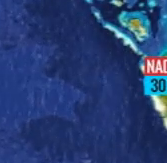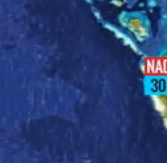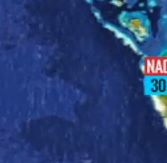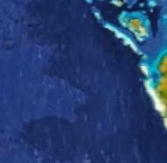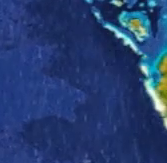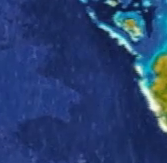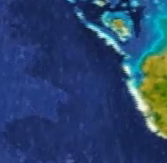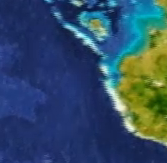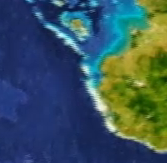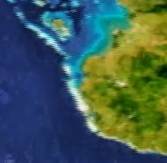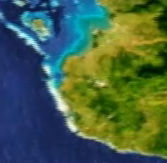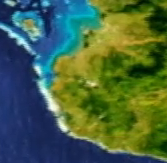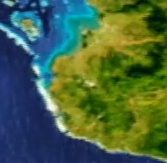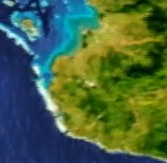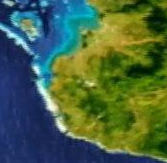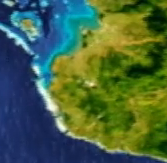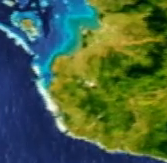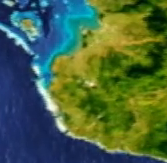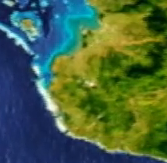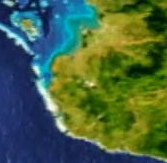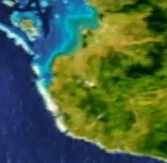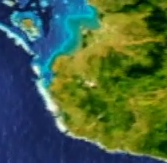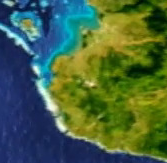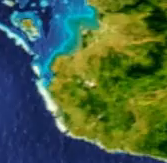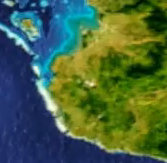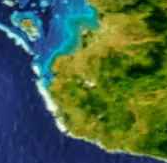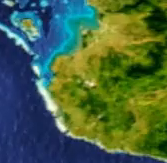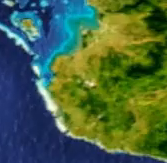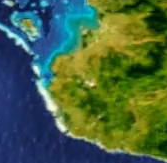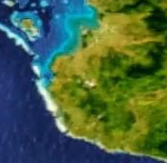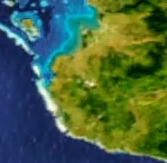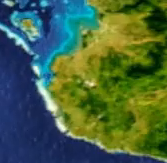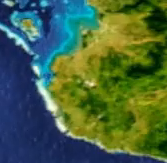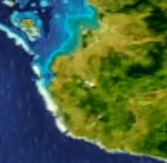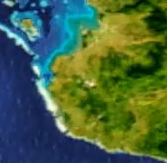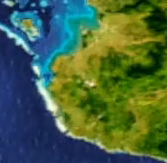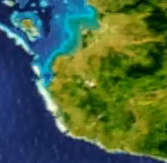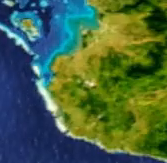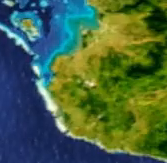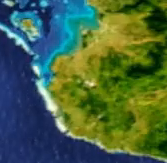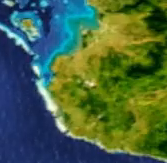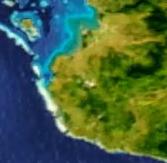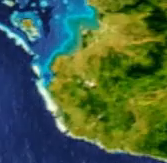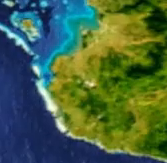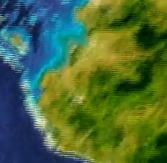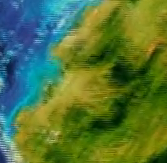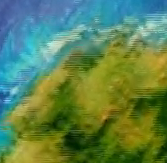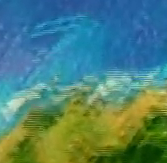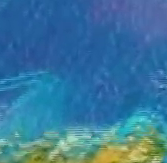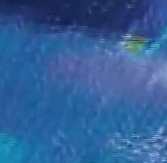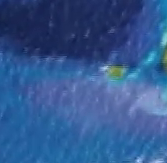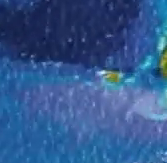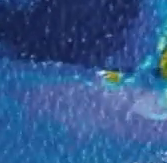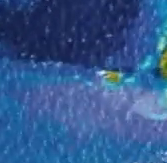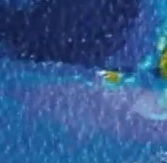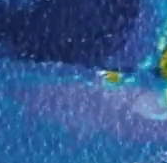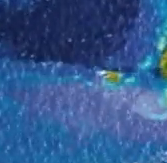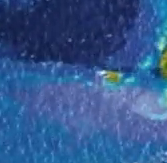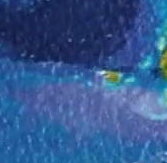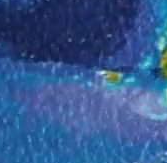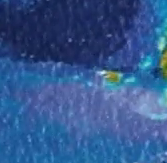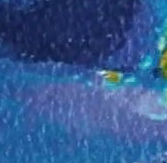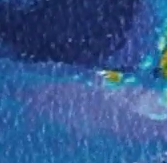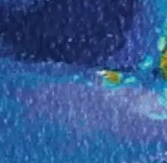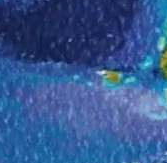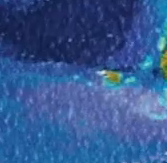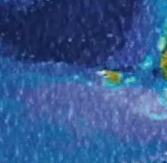group from the west. Eastwards from Pacific Harbour to Suva, more rain throughout. And up north, not very different